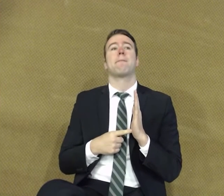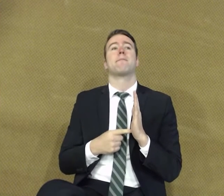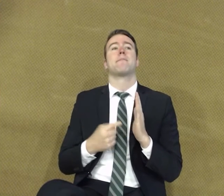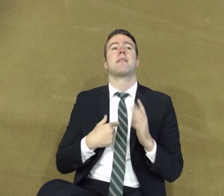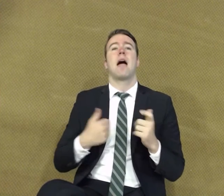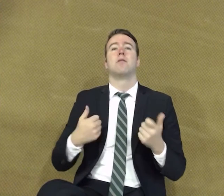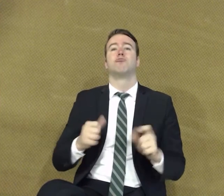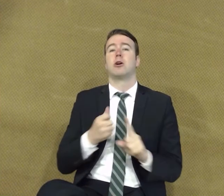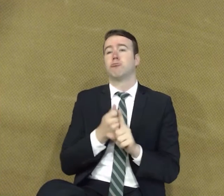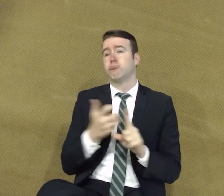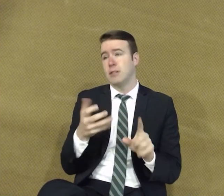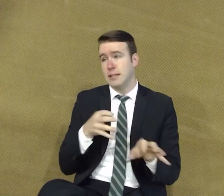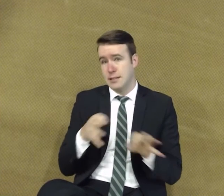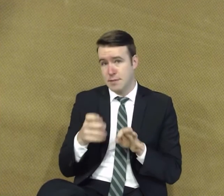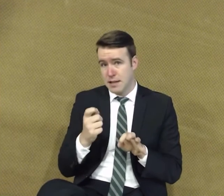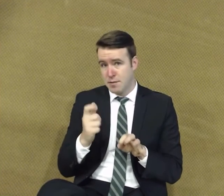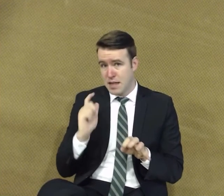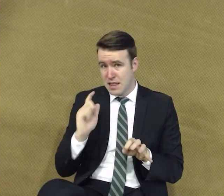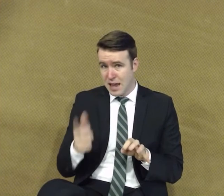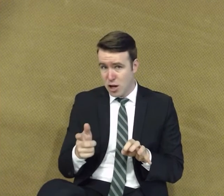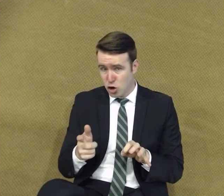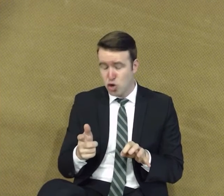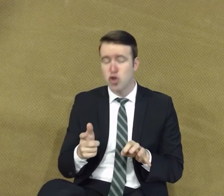I'll try to explain a little bit later, but